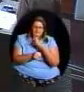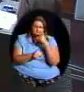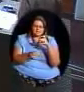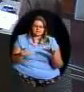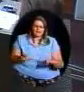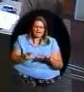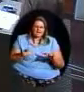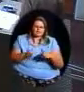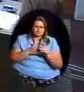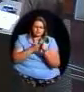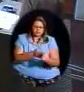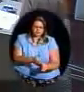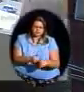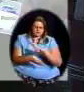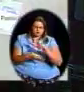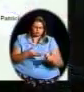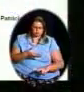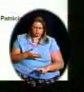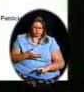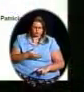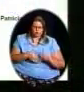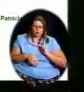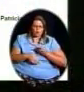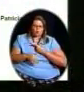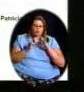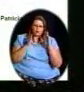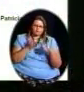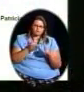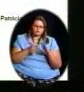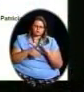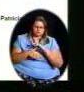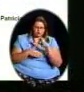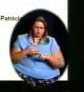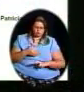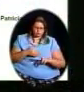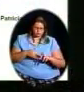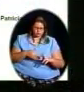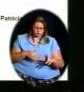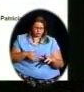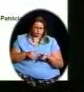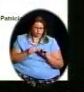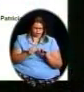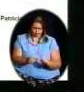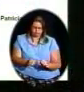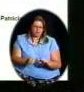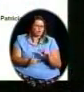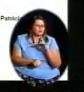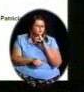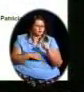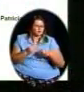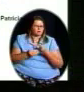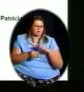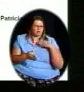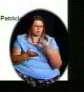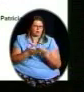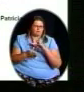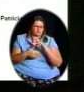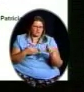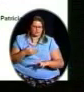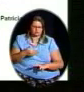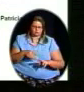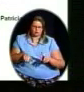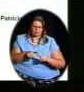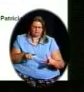results. We are focused on results. We are constantly talking about how to get to those results, as well as still being